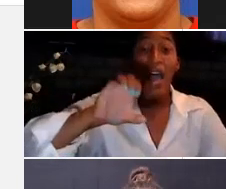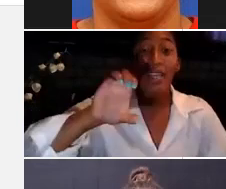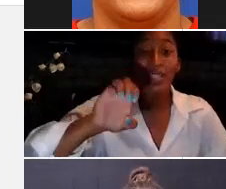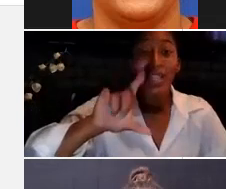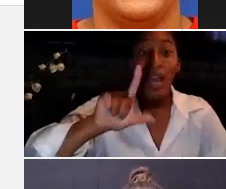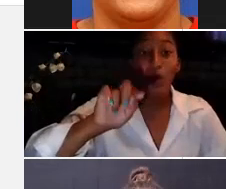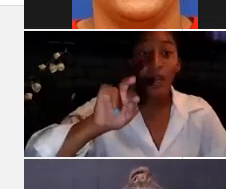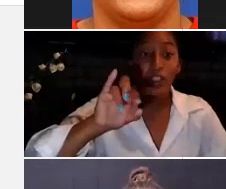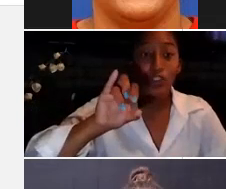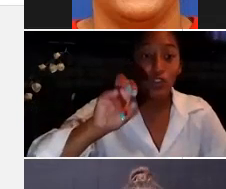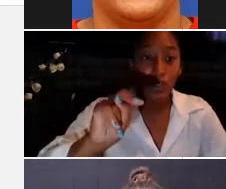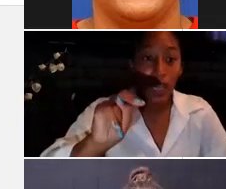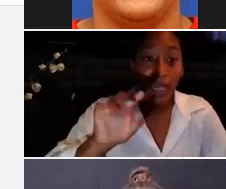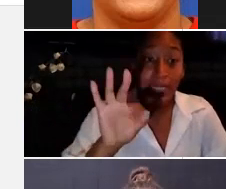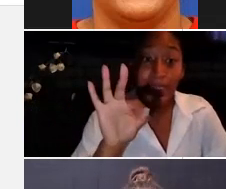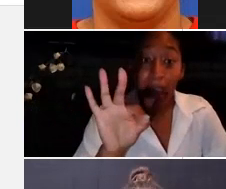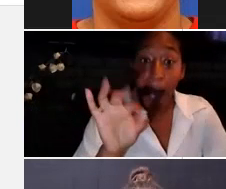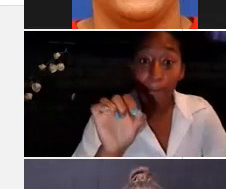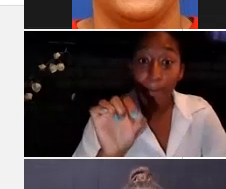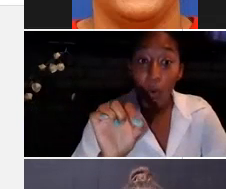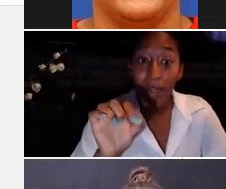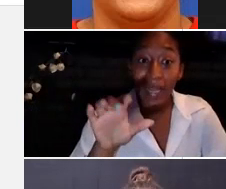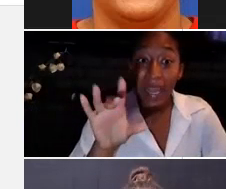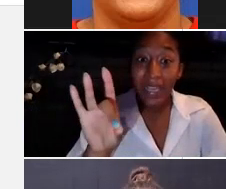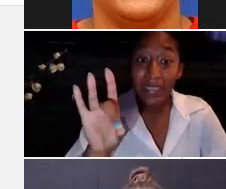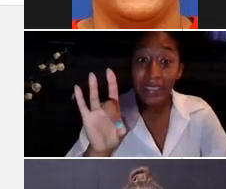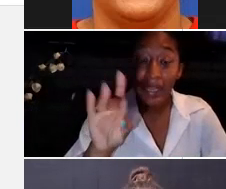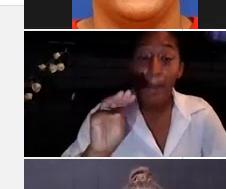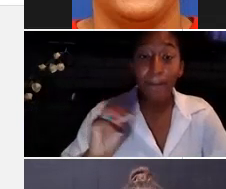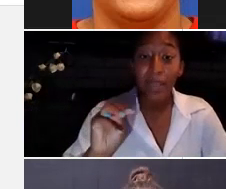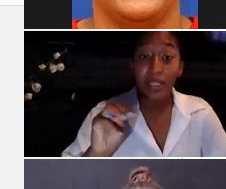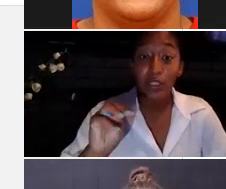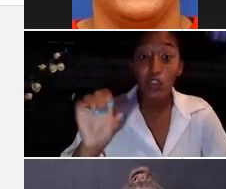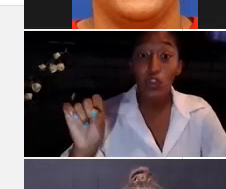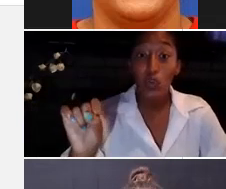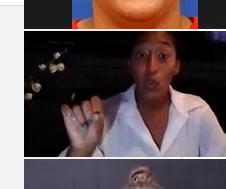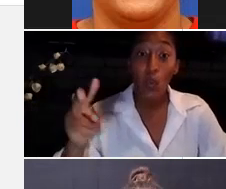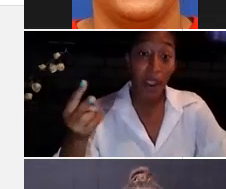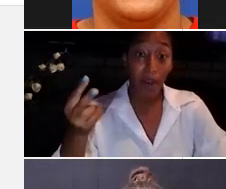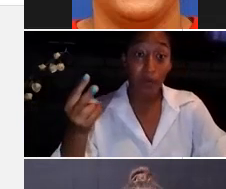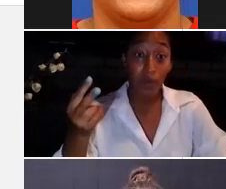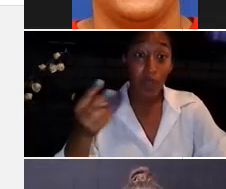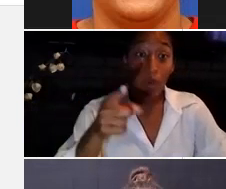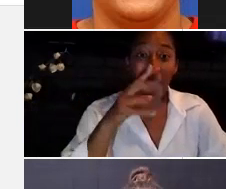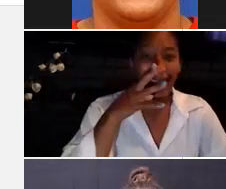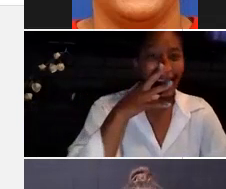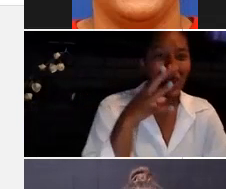squared. We ignore air resistance. And I know that's a big, that's like a